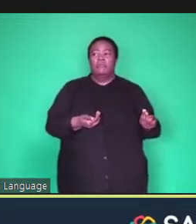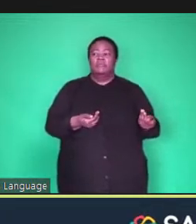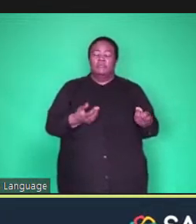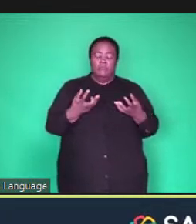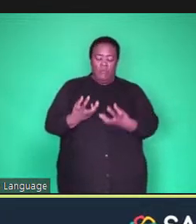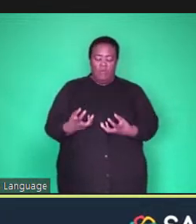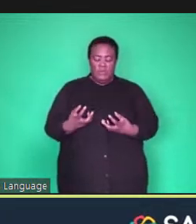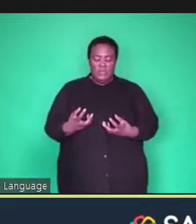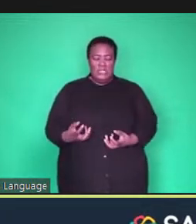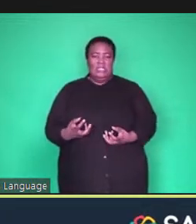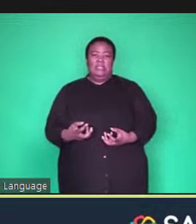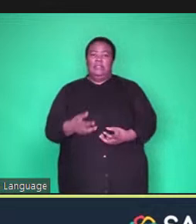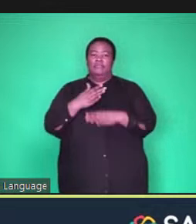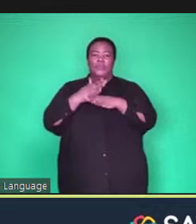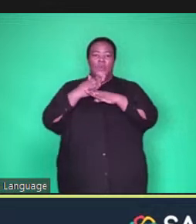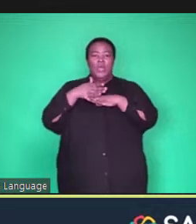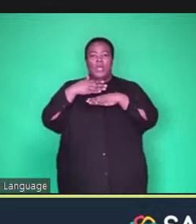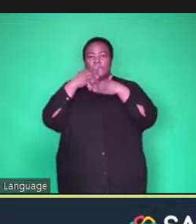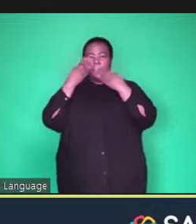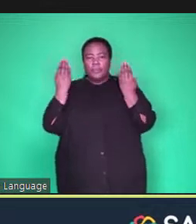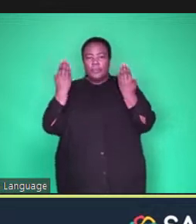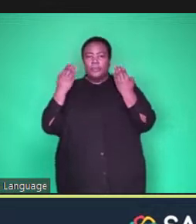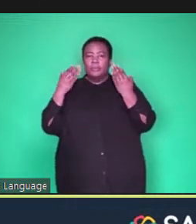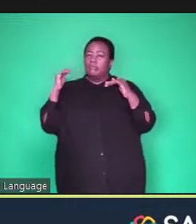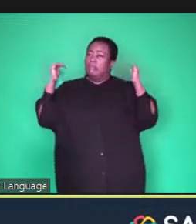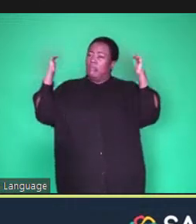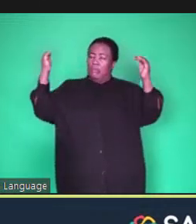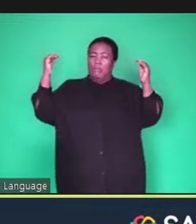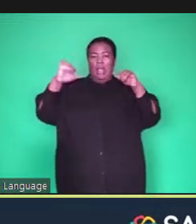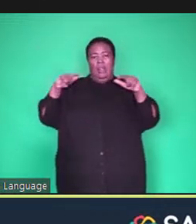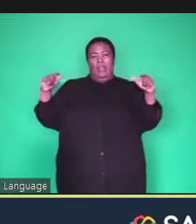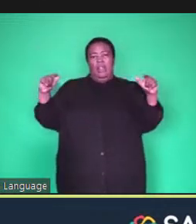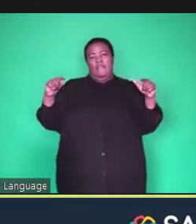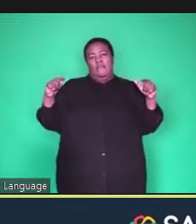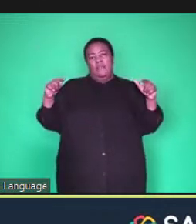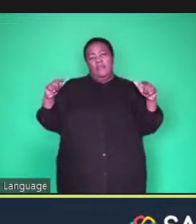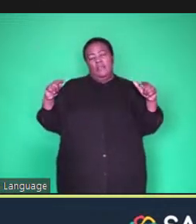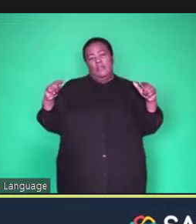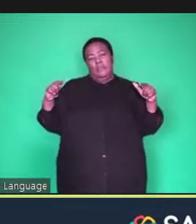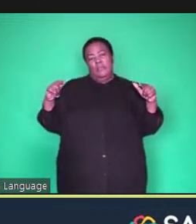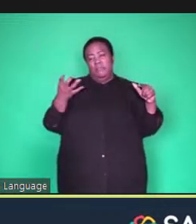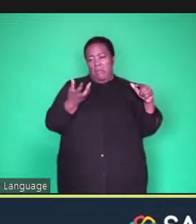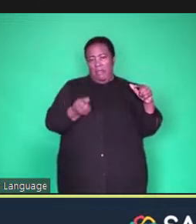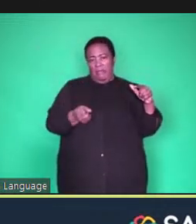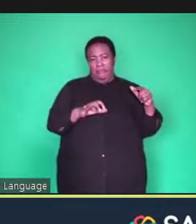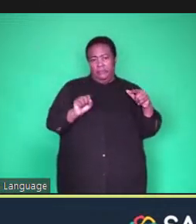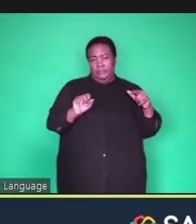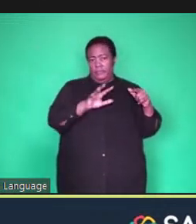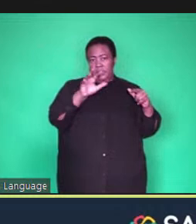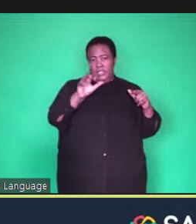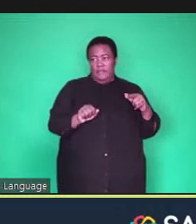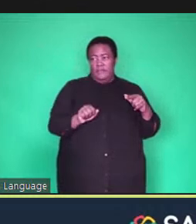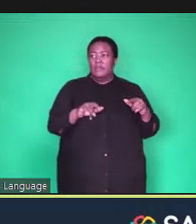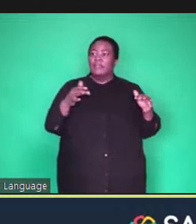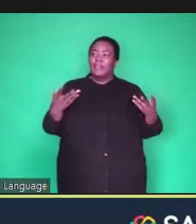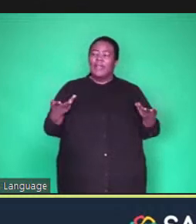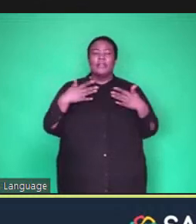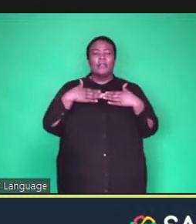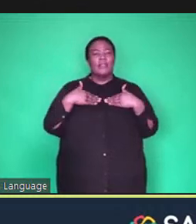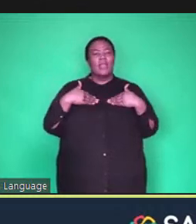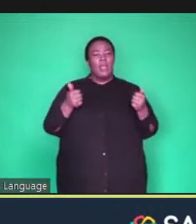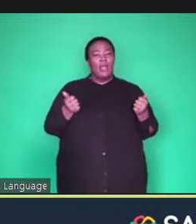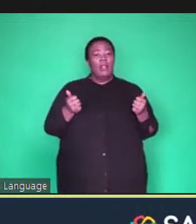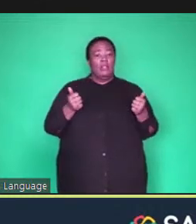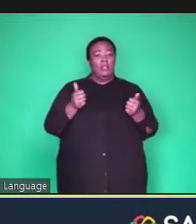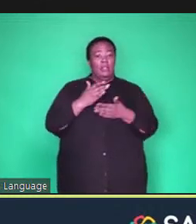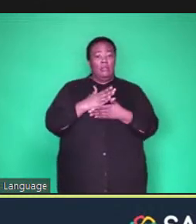unemployment at high levels, highest levels around unemployment. Then the health part